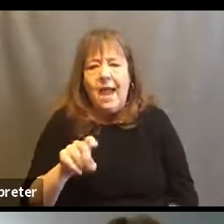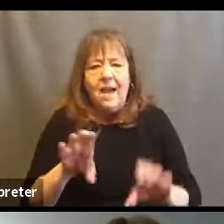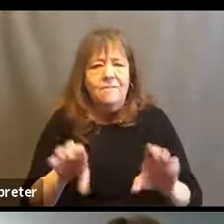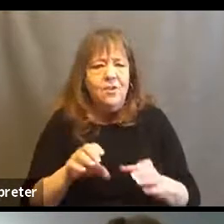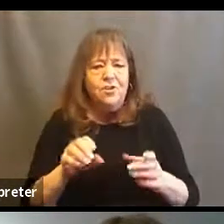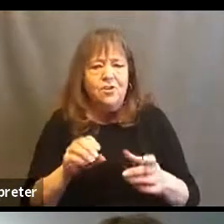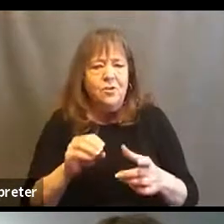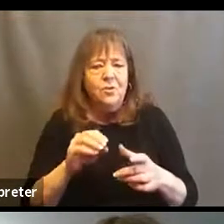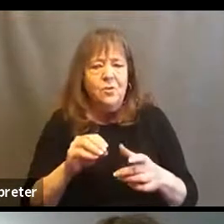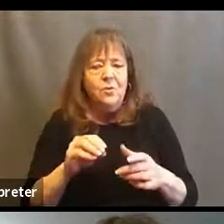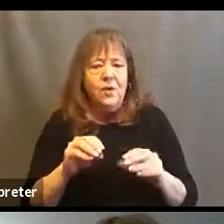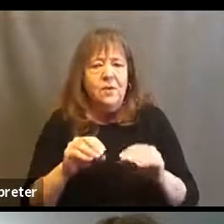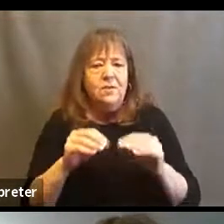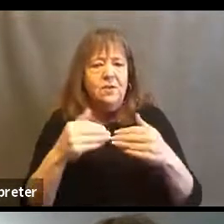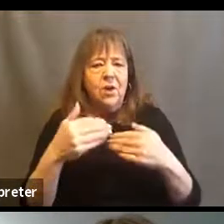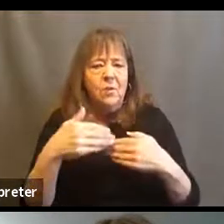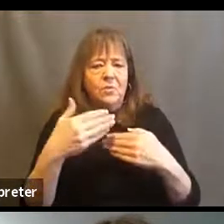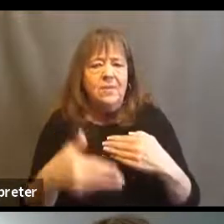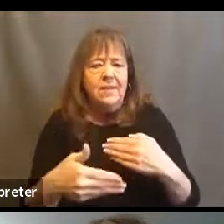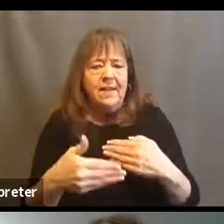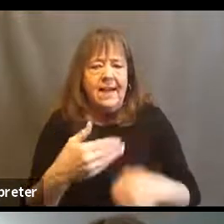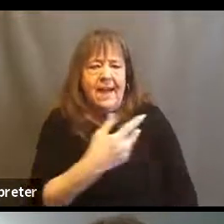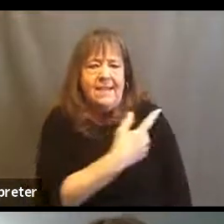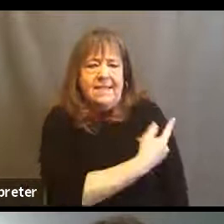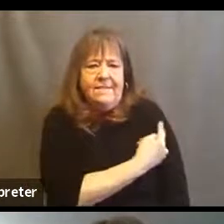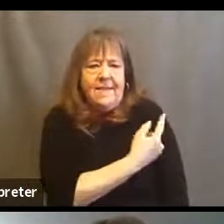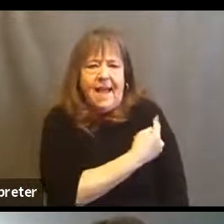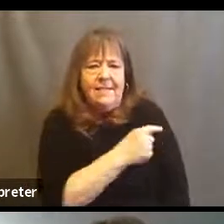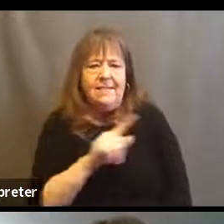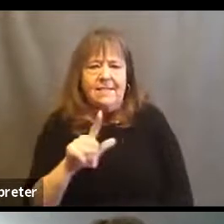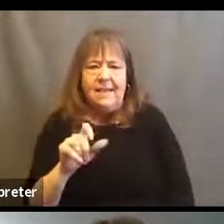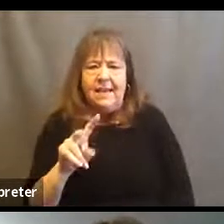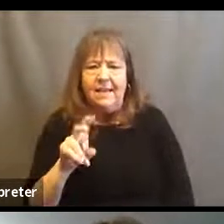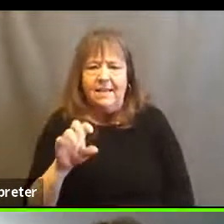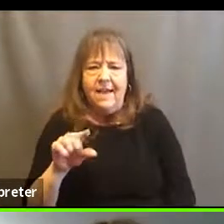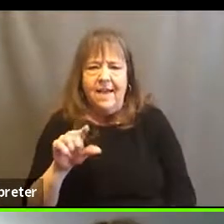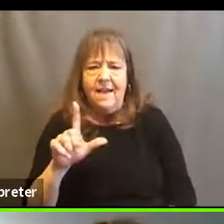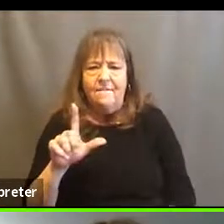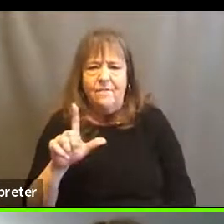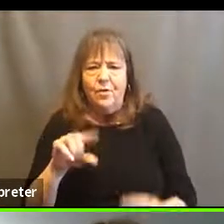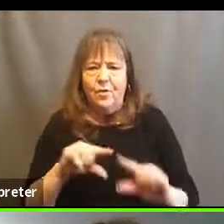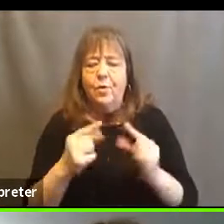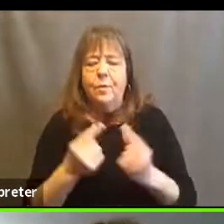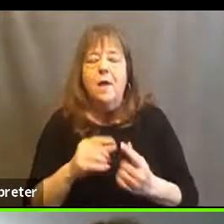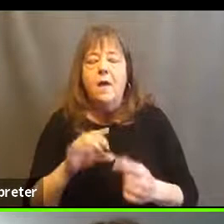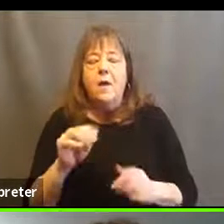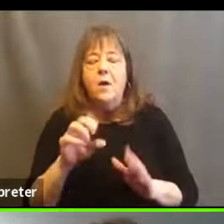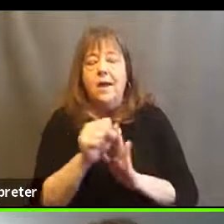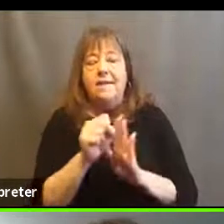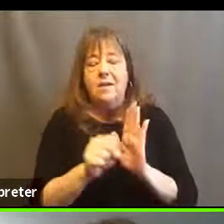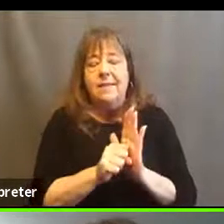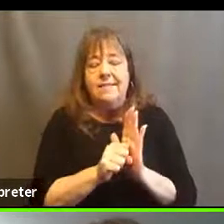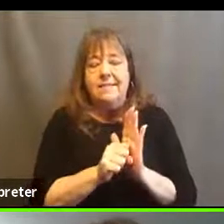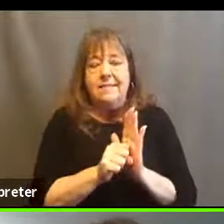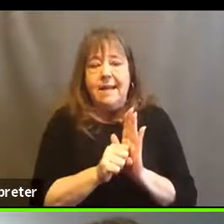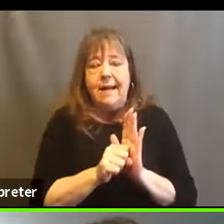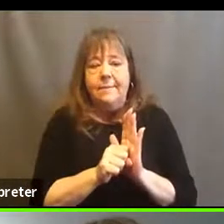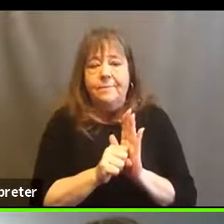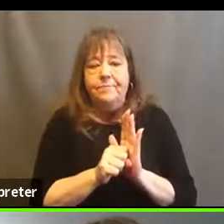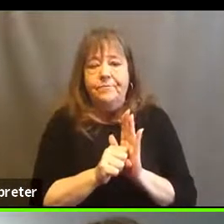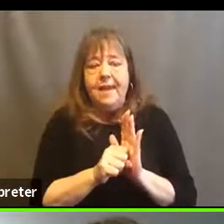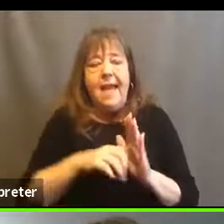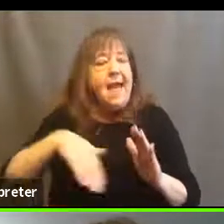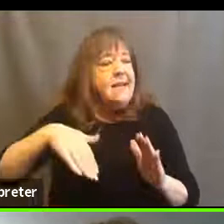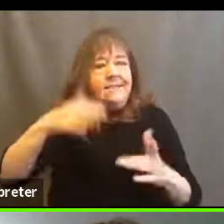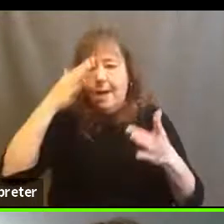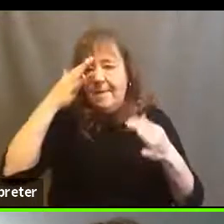next vaccine level? I know you're on that advisory council. So the state has that decision has not been